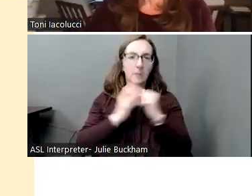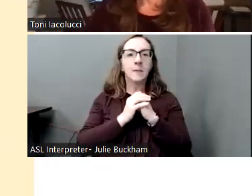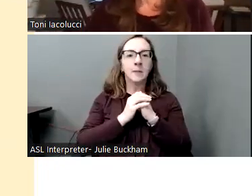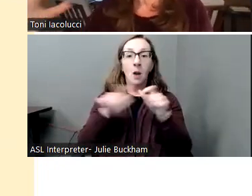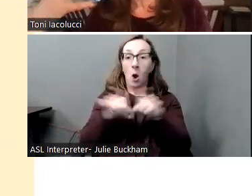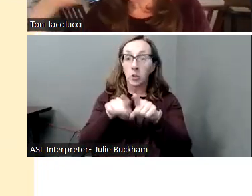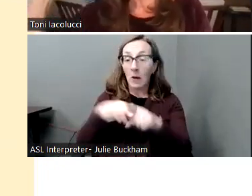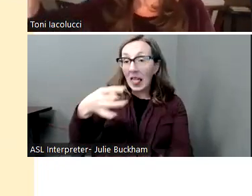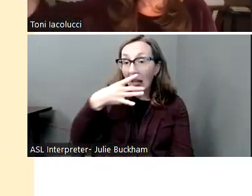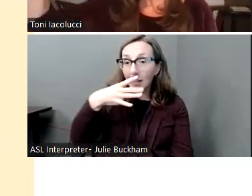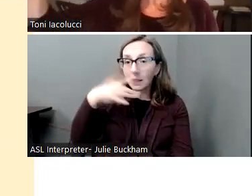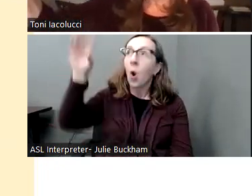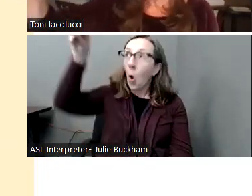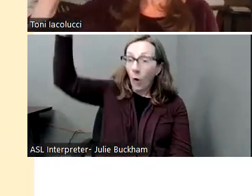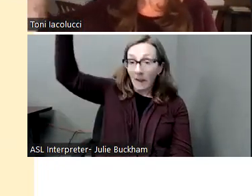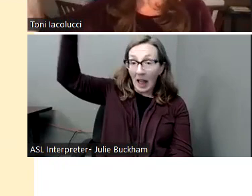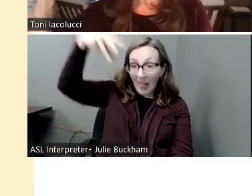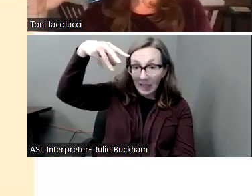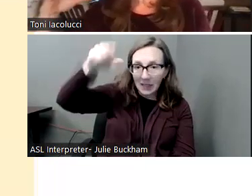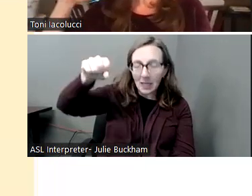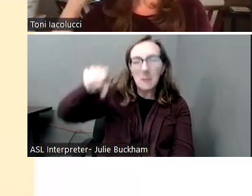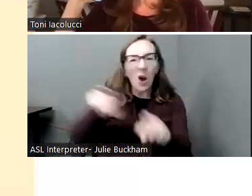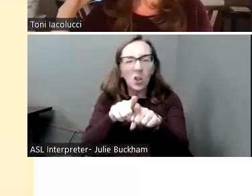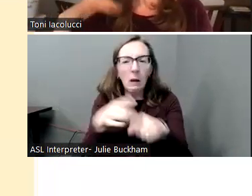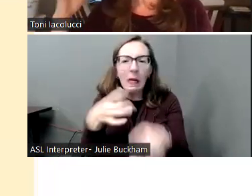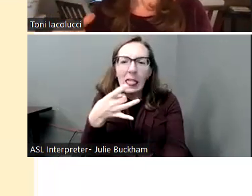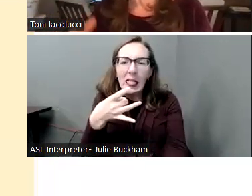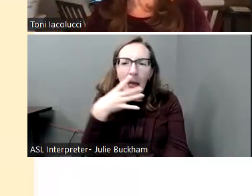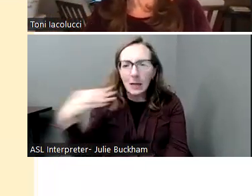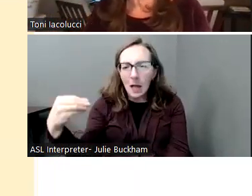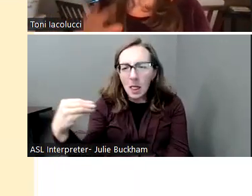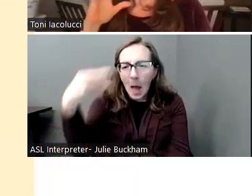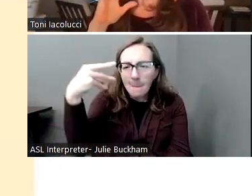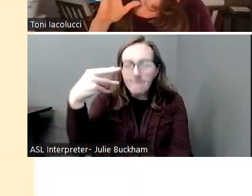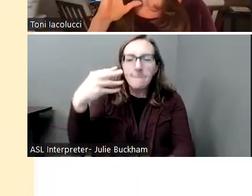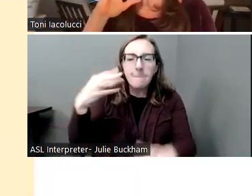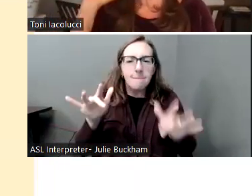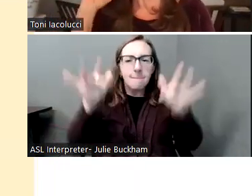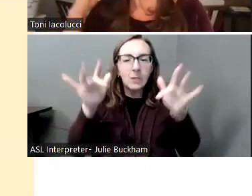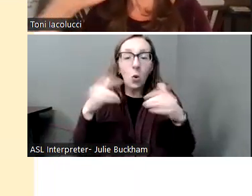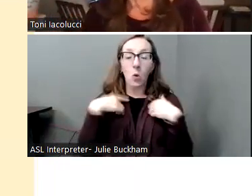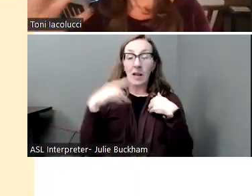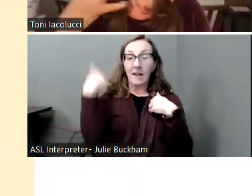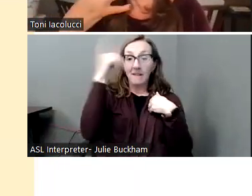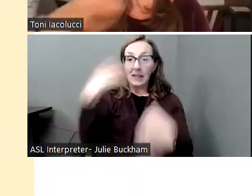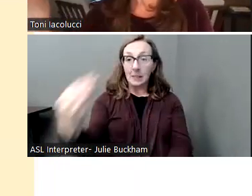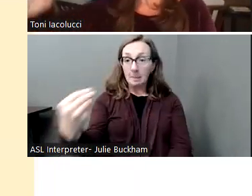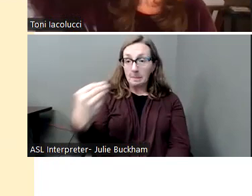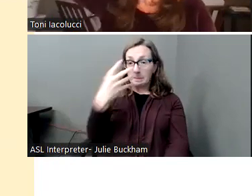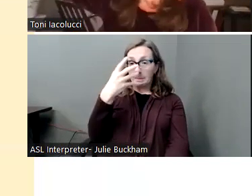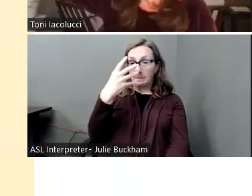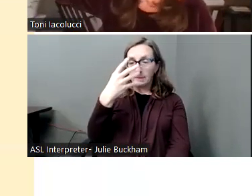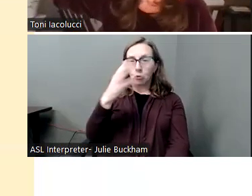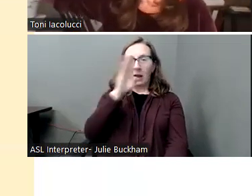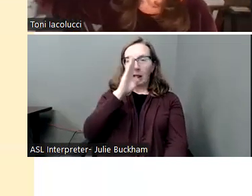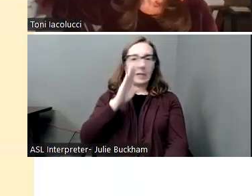overhead lights, it's really good to have lamp kind of lighting so that the provider's face is lit directly and